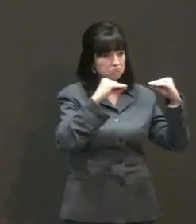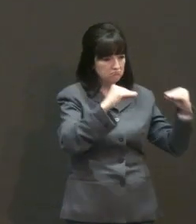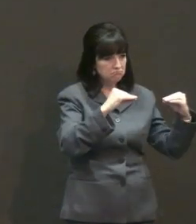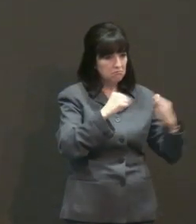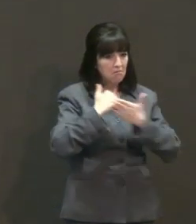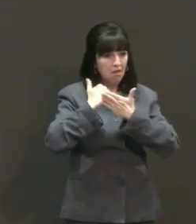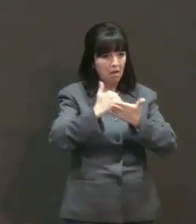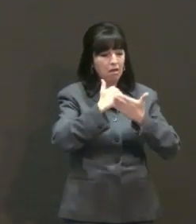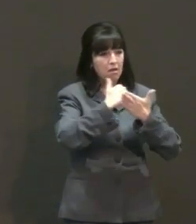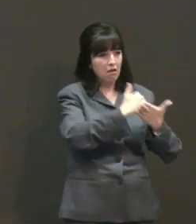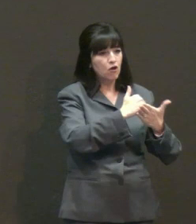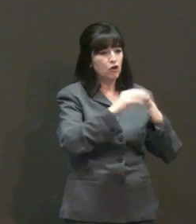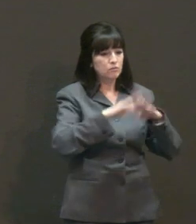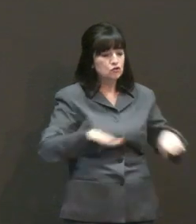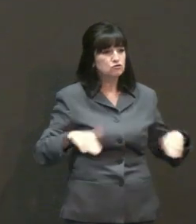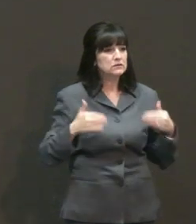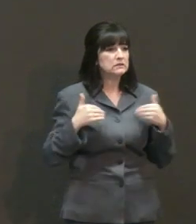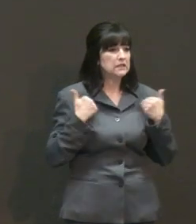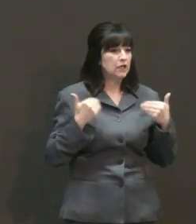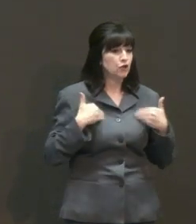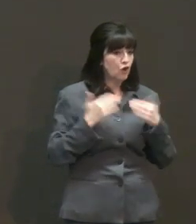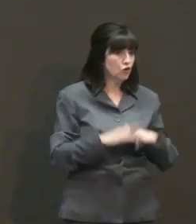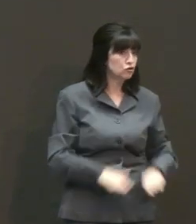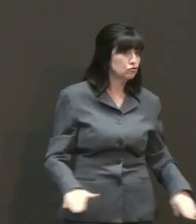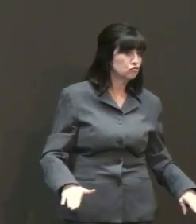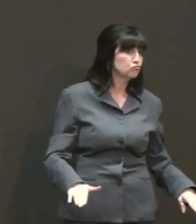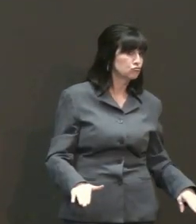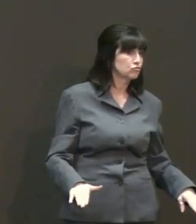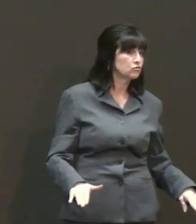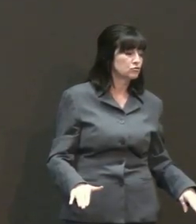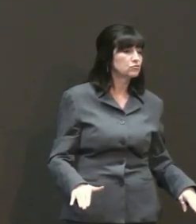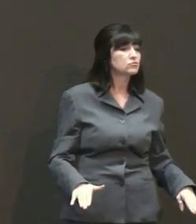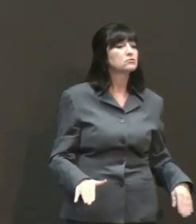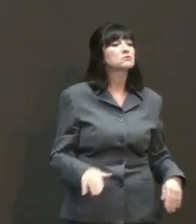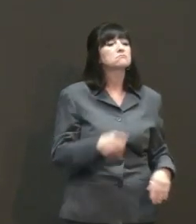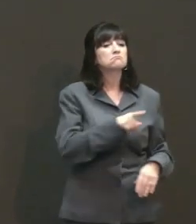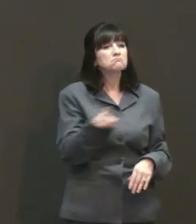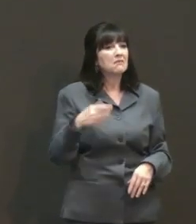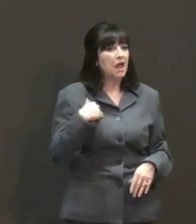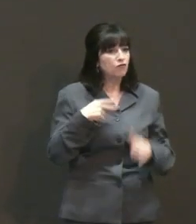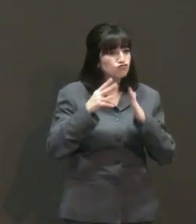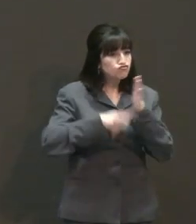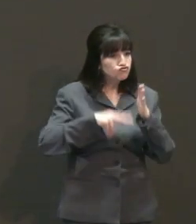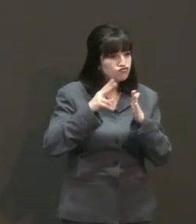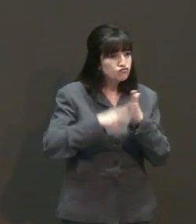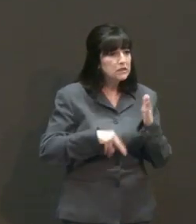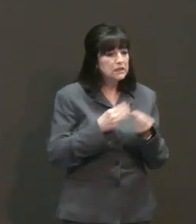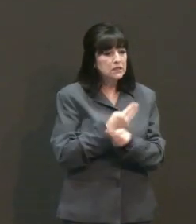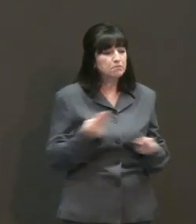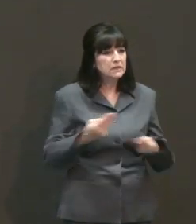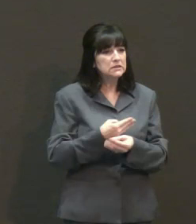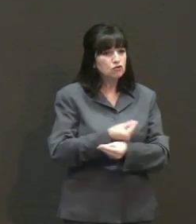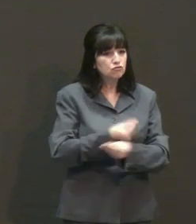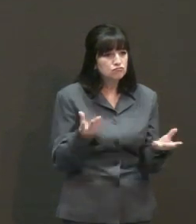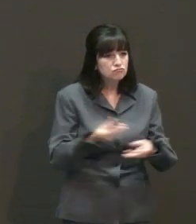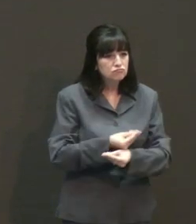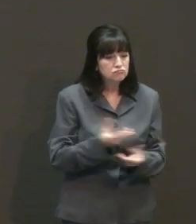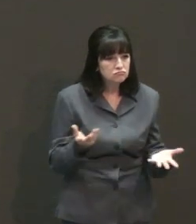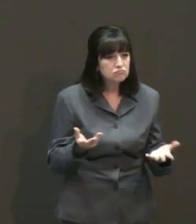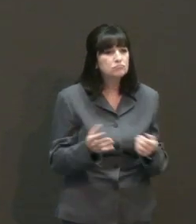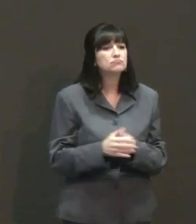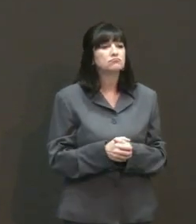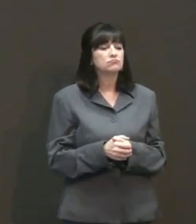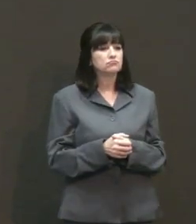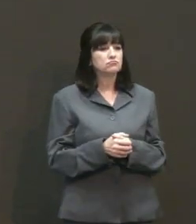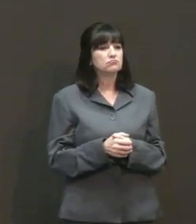helping the children, the younger children in particular, making sure they're getting reading material. I was talking to